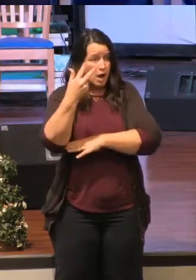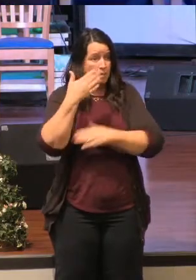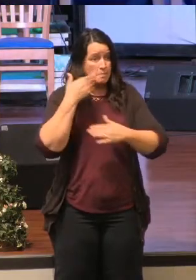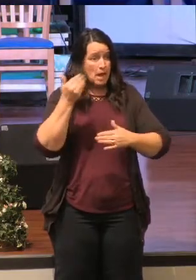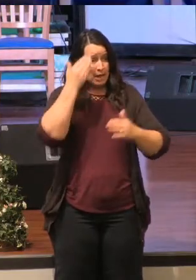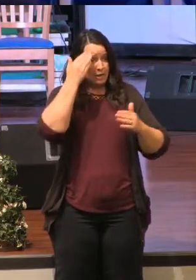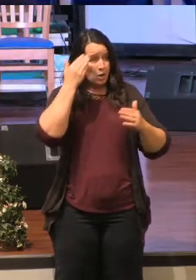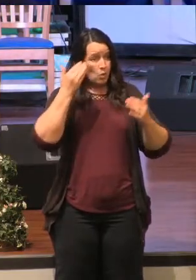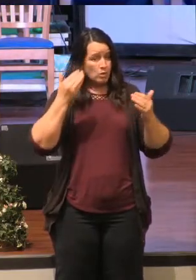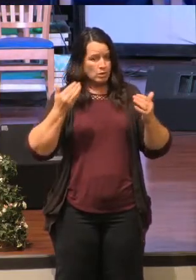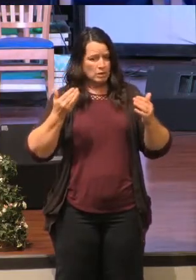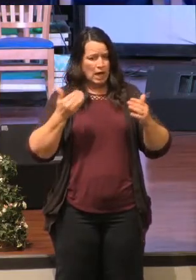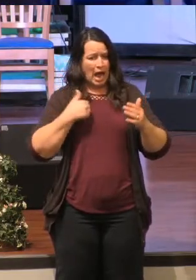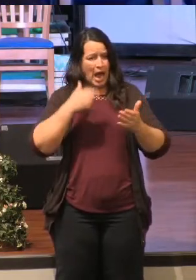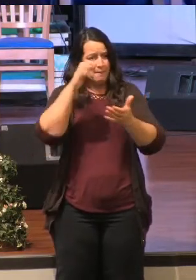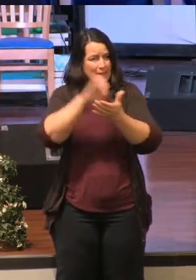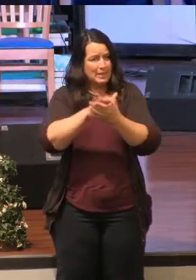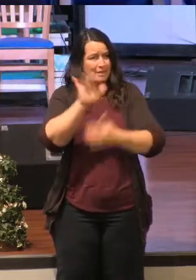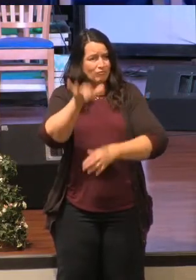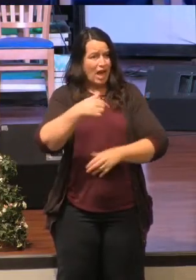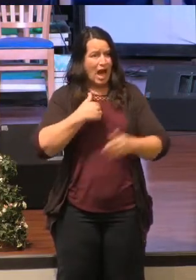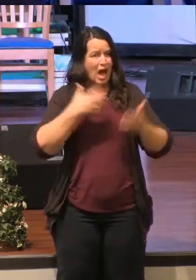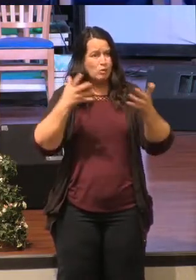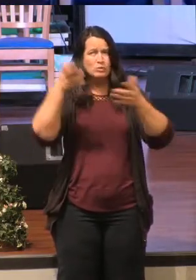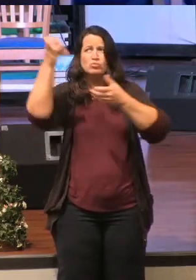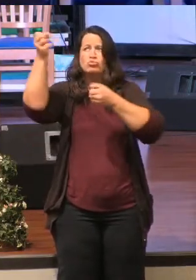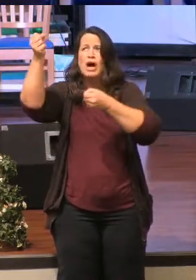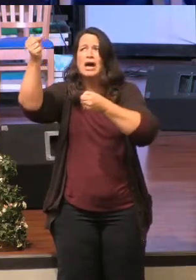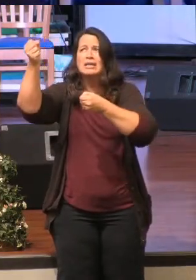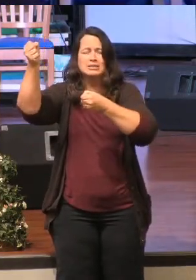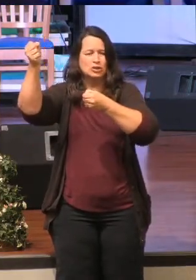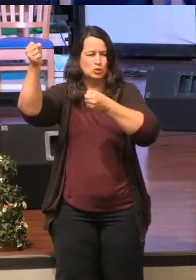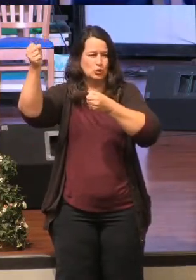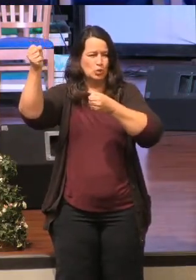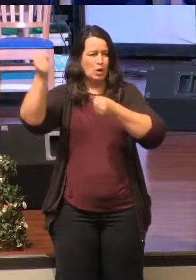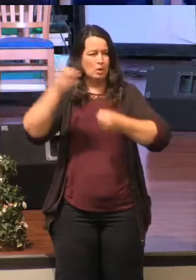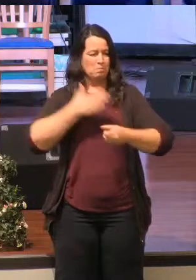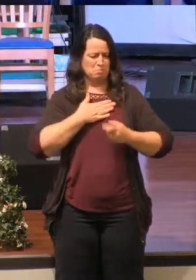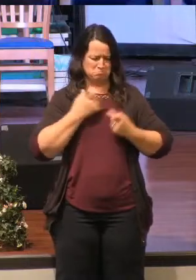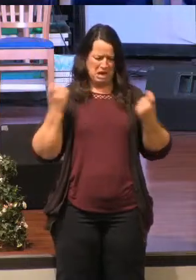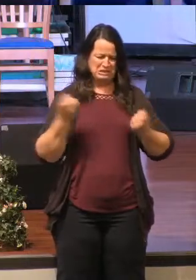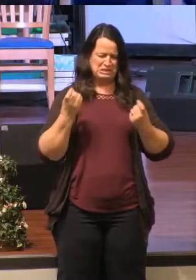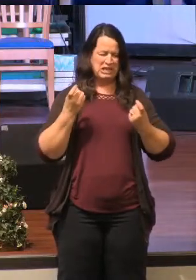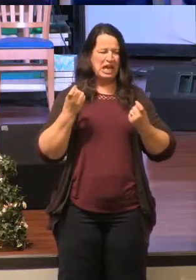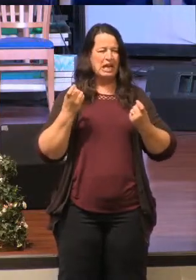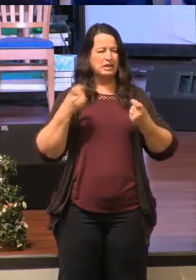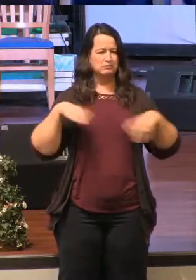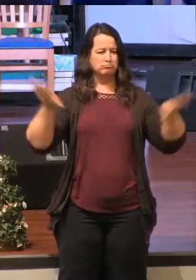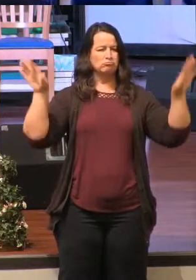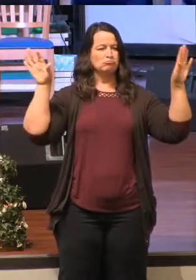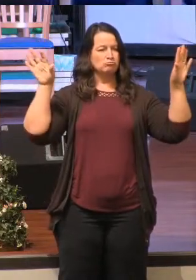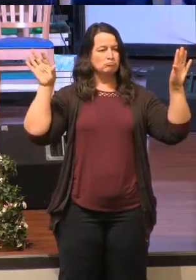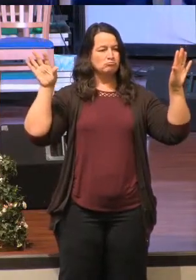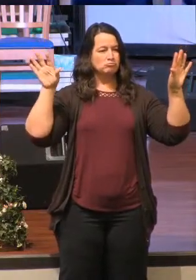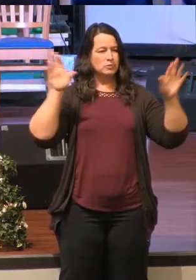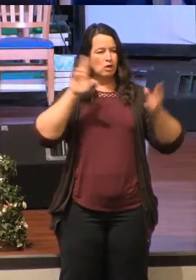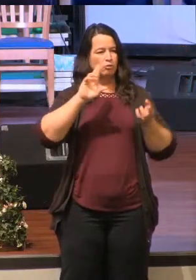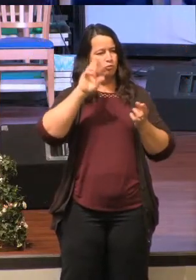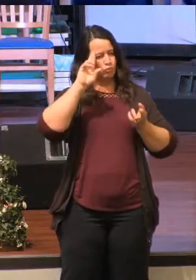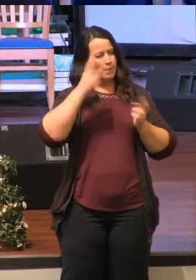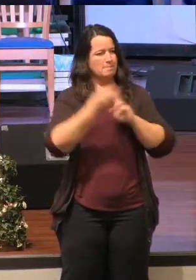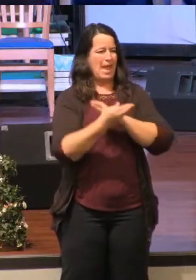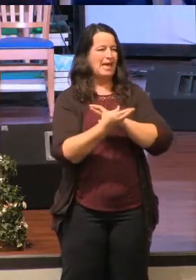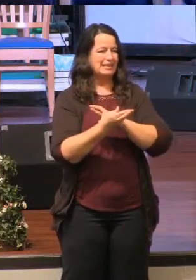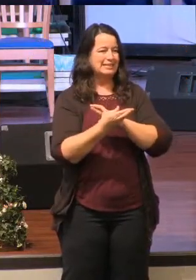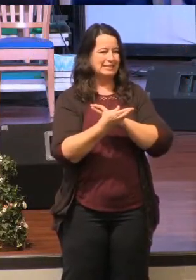I know how, dear God, I believe that. I want to trust you. I repent of my sin. And dear ones, you know, repentance is just, it's just an